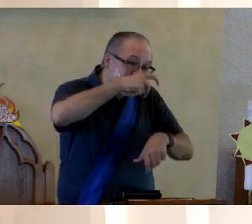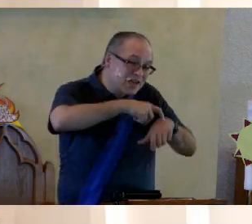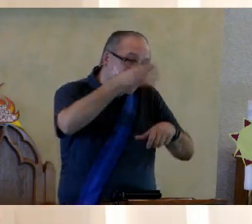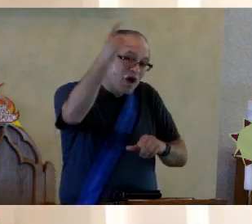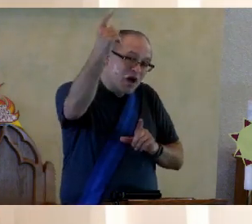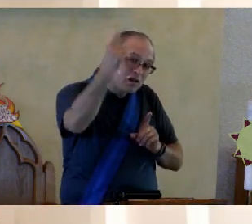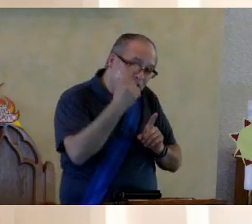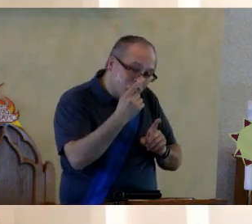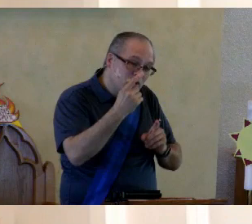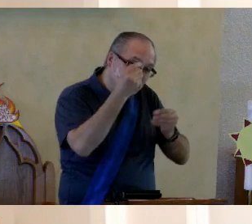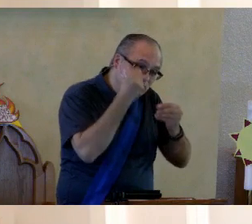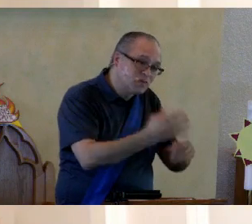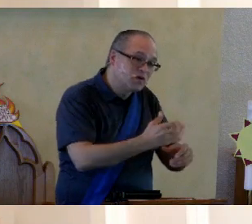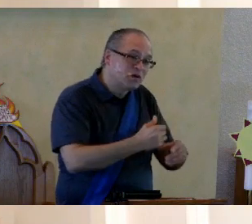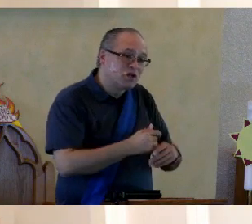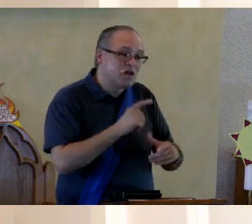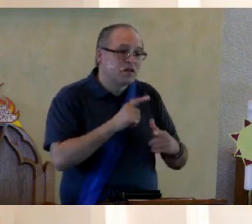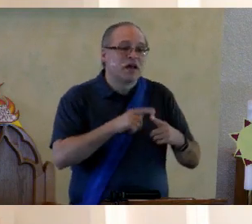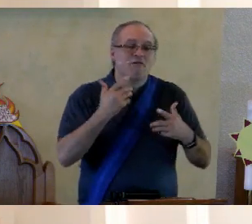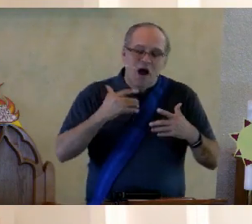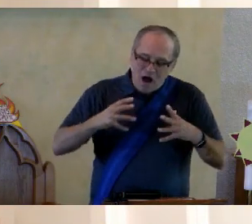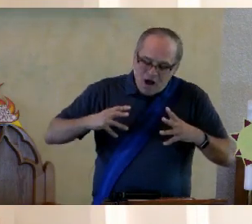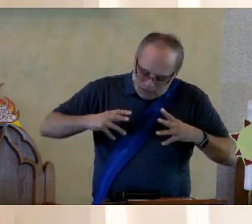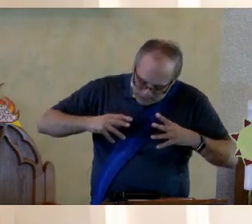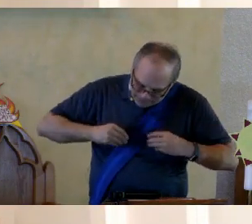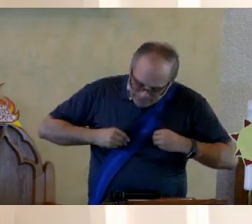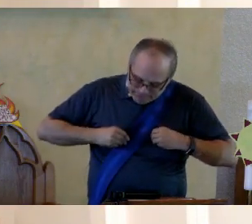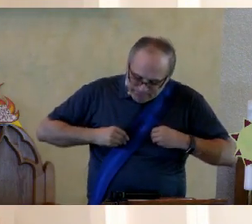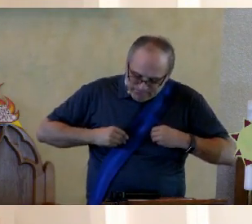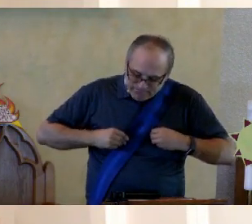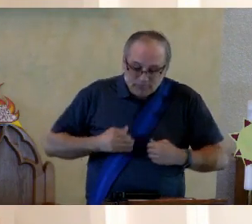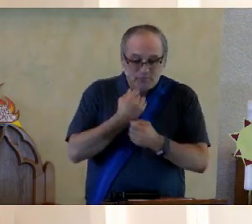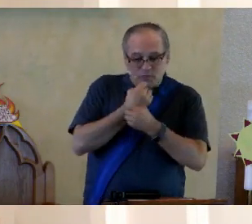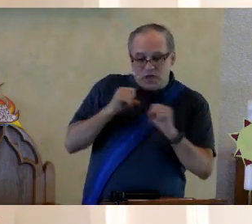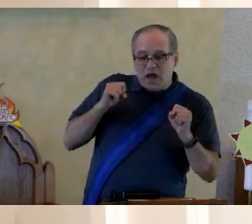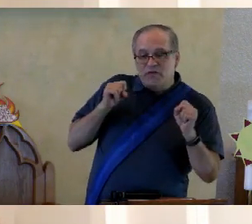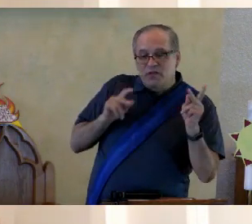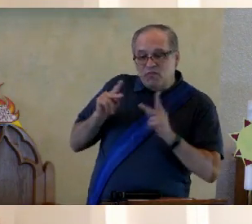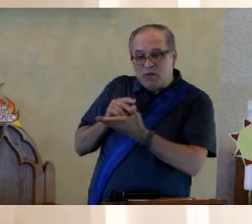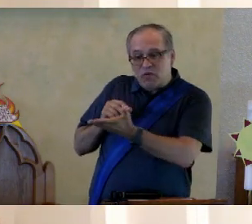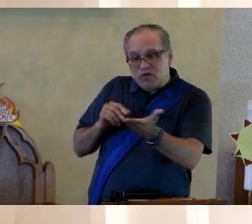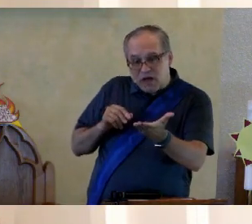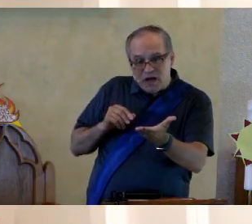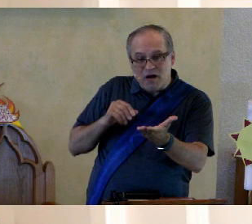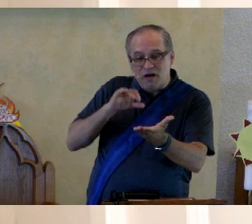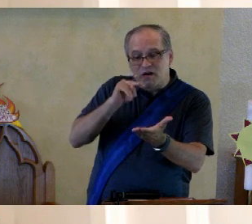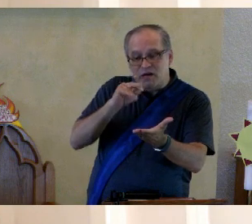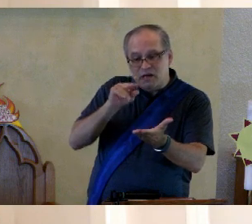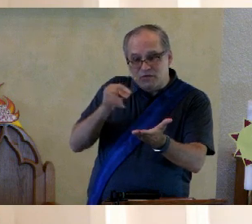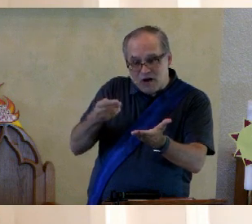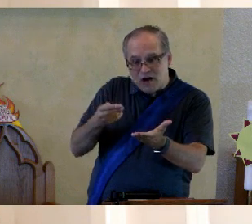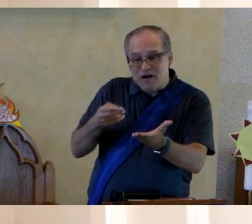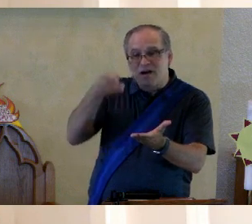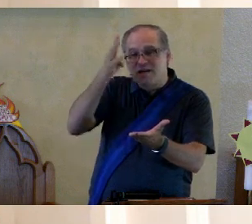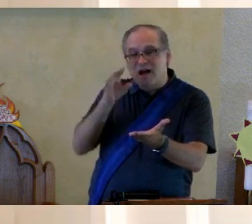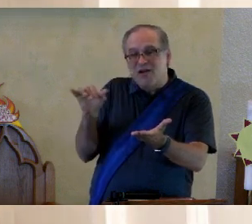pursue him until he finally gave in. In saving the people of Nineveh, God was also throwing out a lifeline to